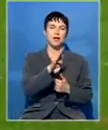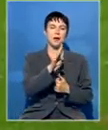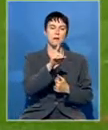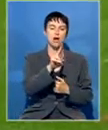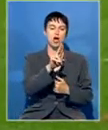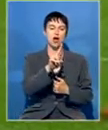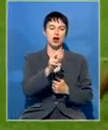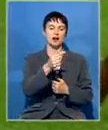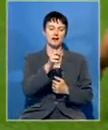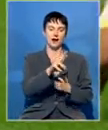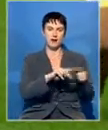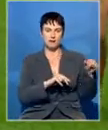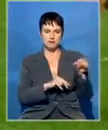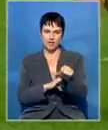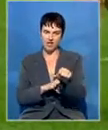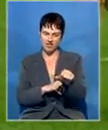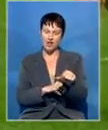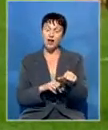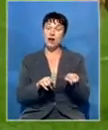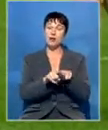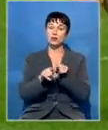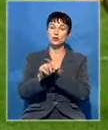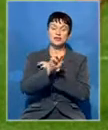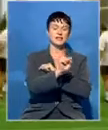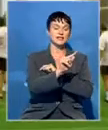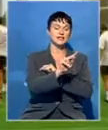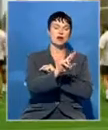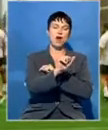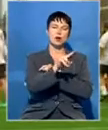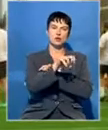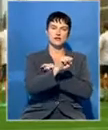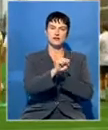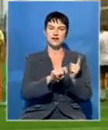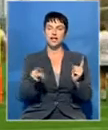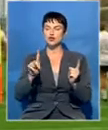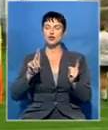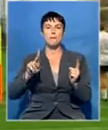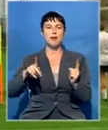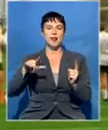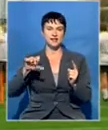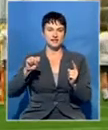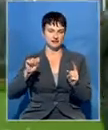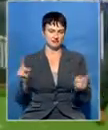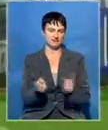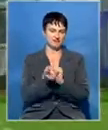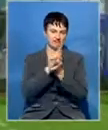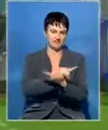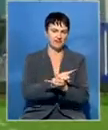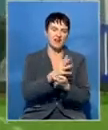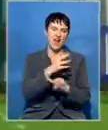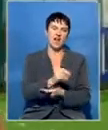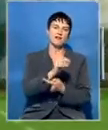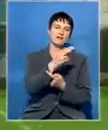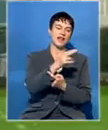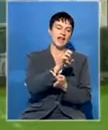7. As usual, Adrian Strauss alternates with Bismarck Duplessis at hooker. Cornel Hendricks will provide important cover of the bench as